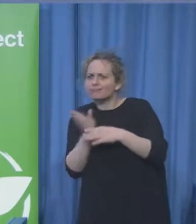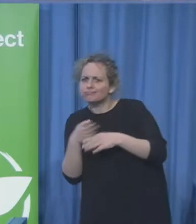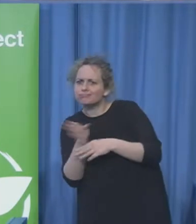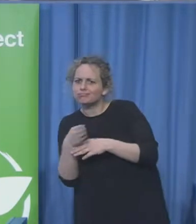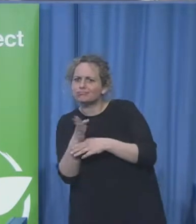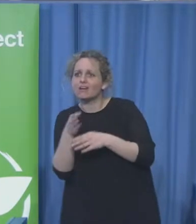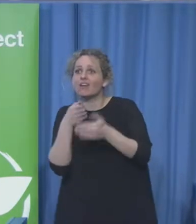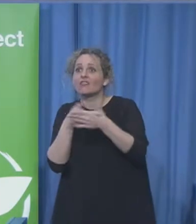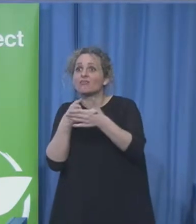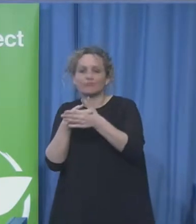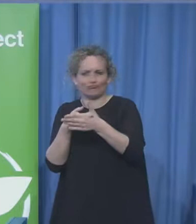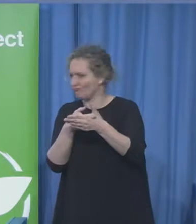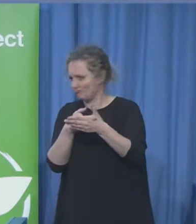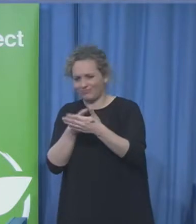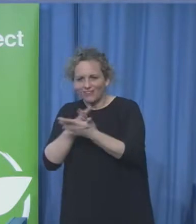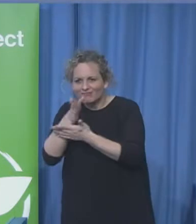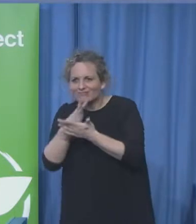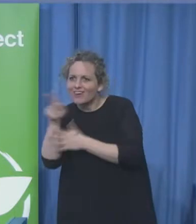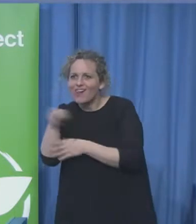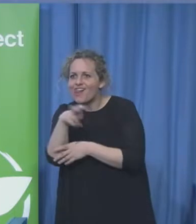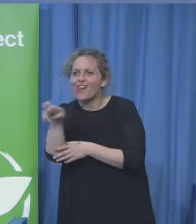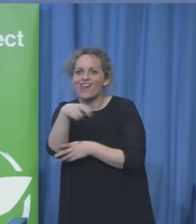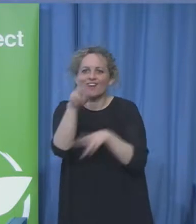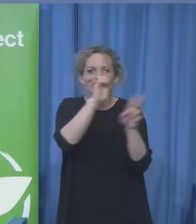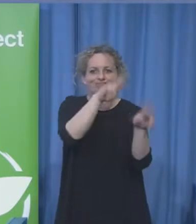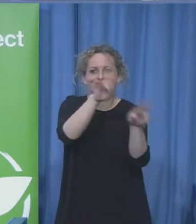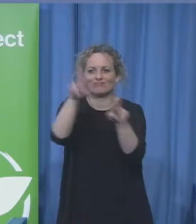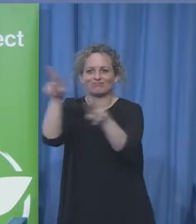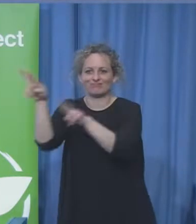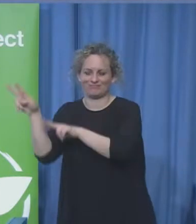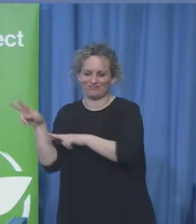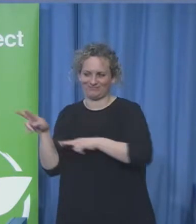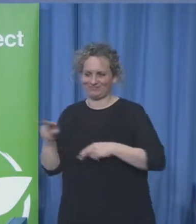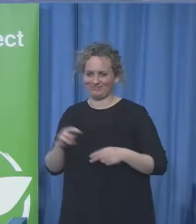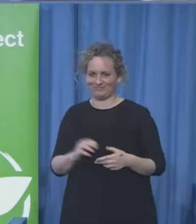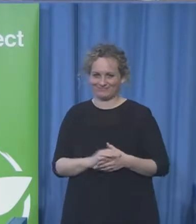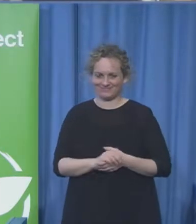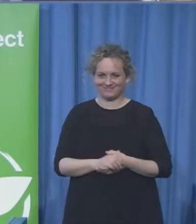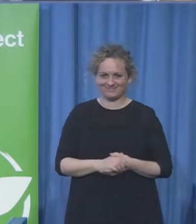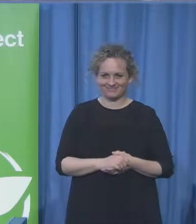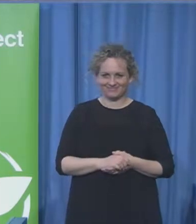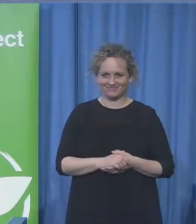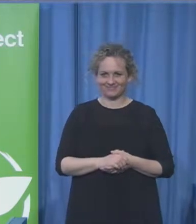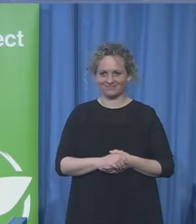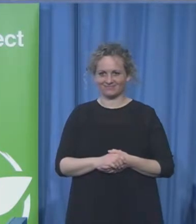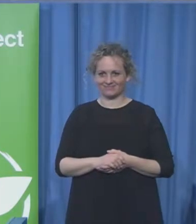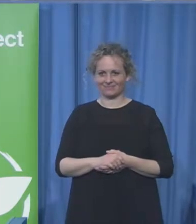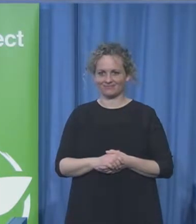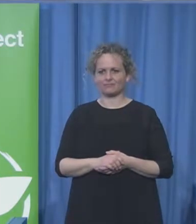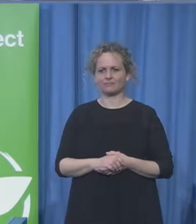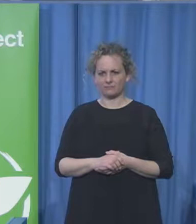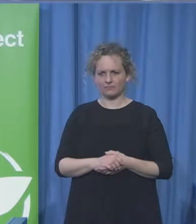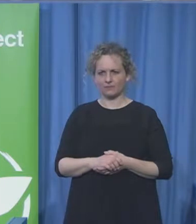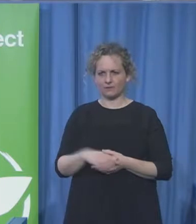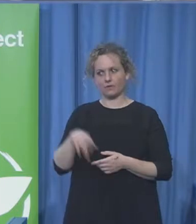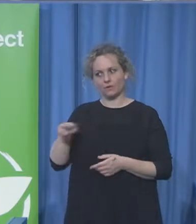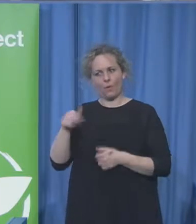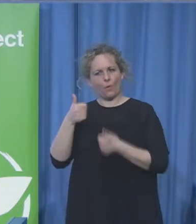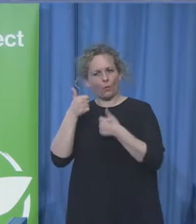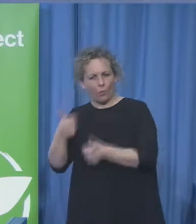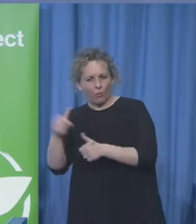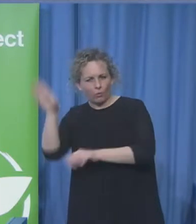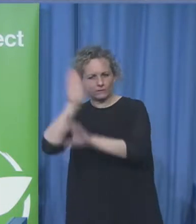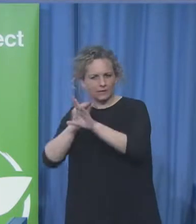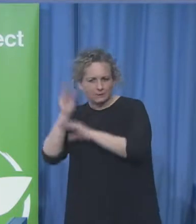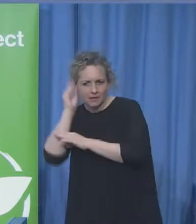from this, we moved a little bit forward and created an agency, which is called Ecuador for All,